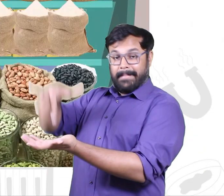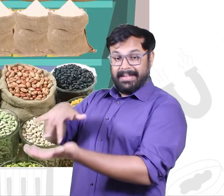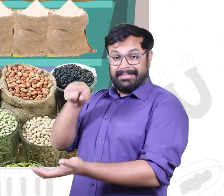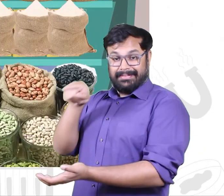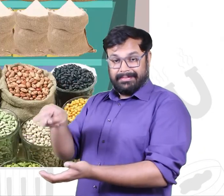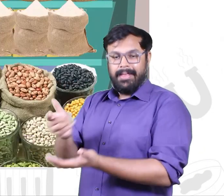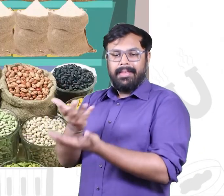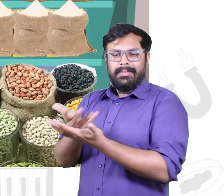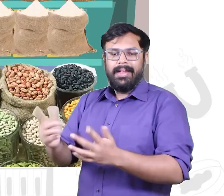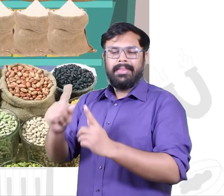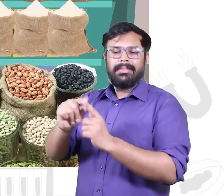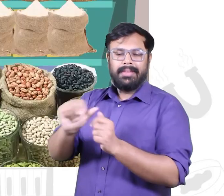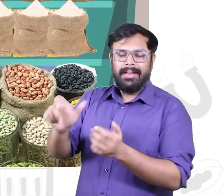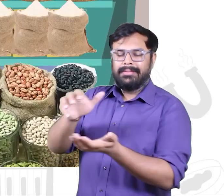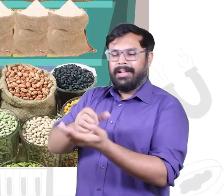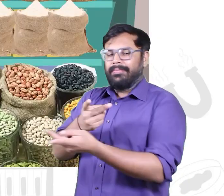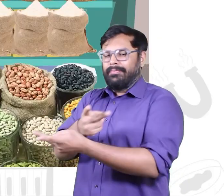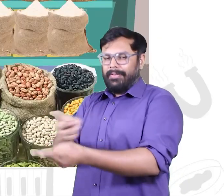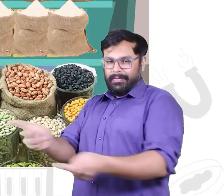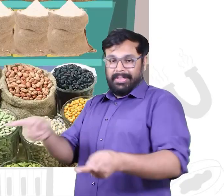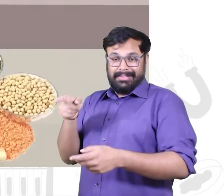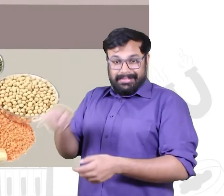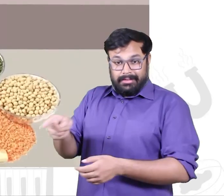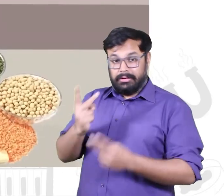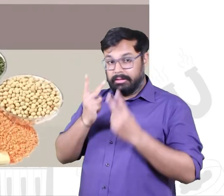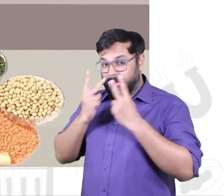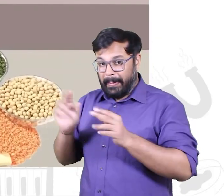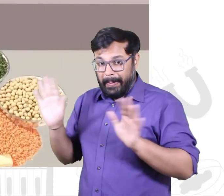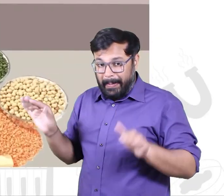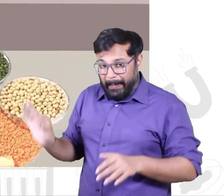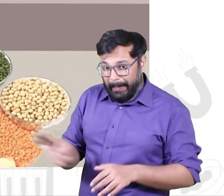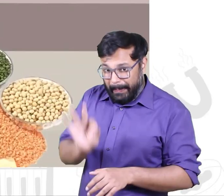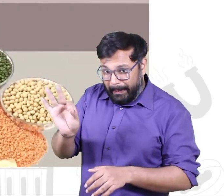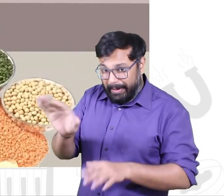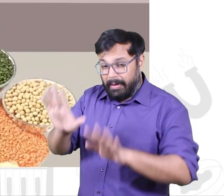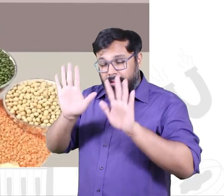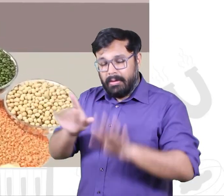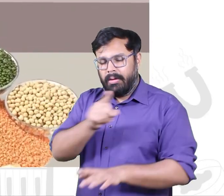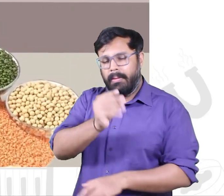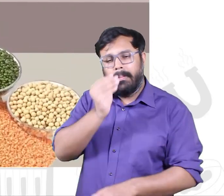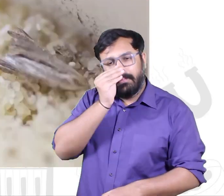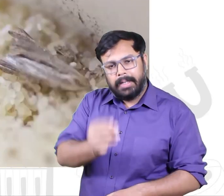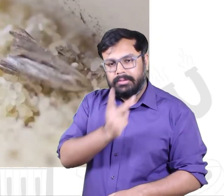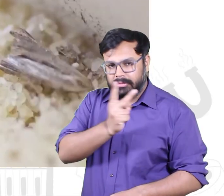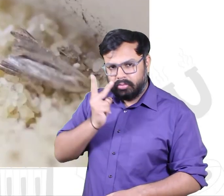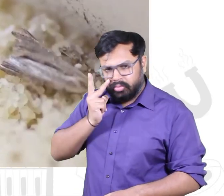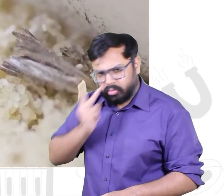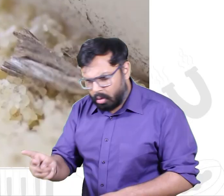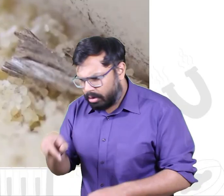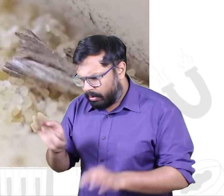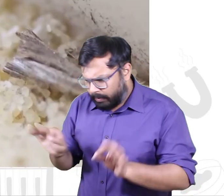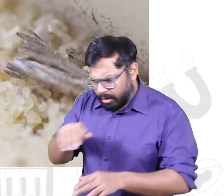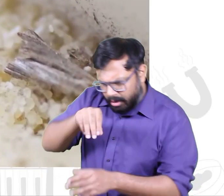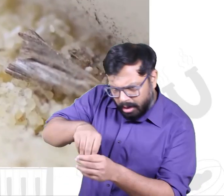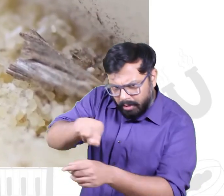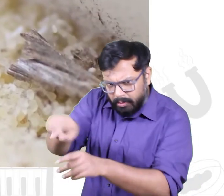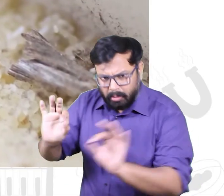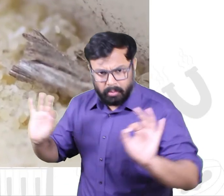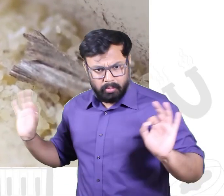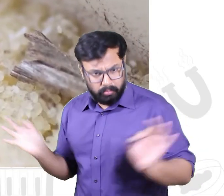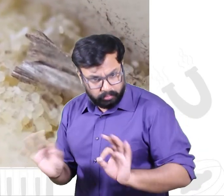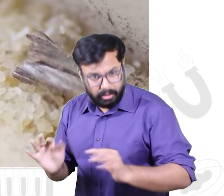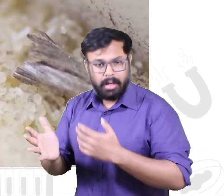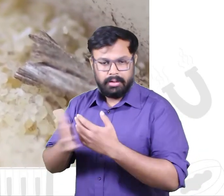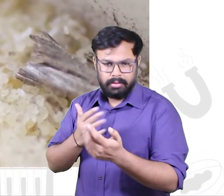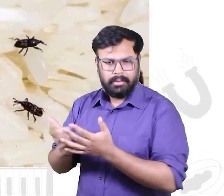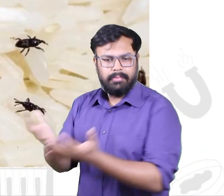consumption. They move to another section of the market that sells rice, flour and other food grains. Ritu, please check and see that there